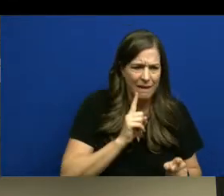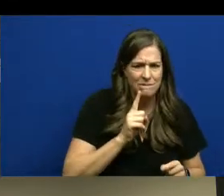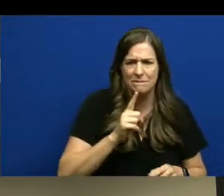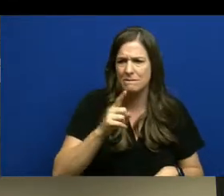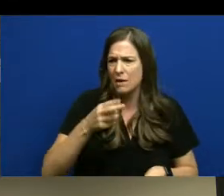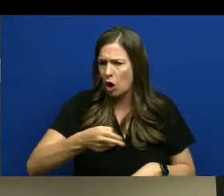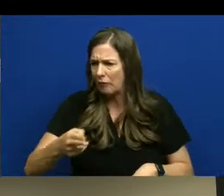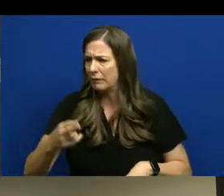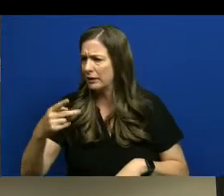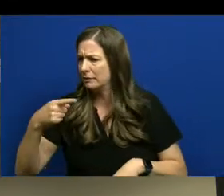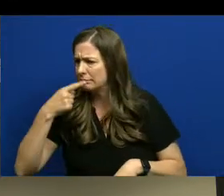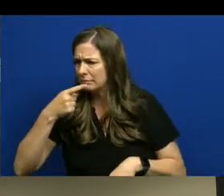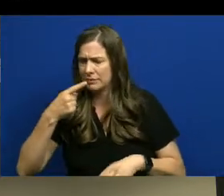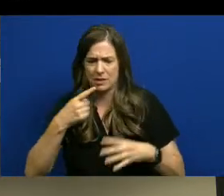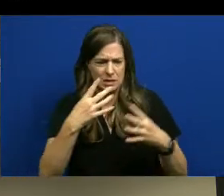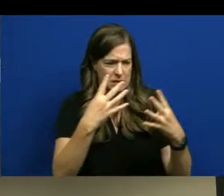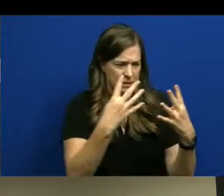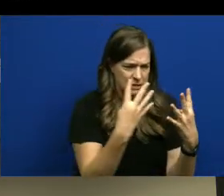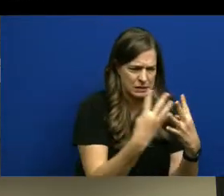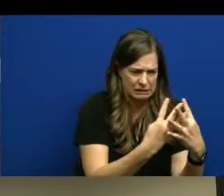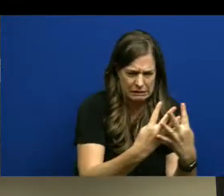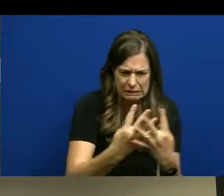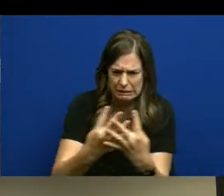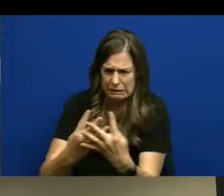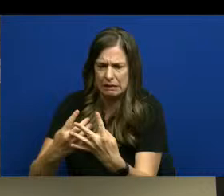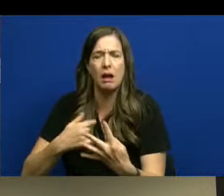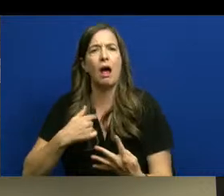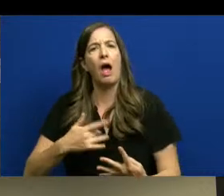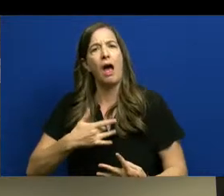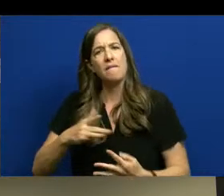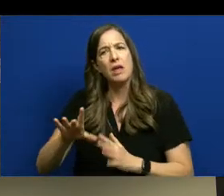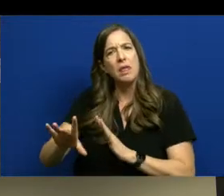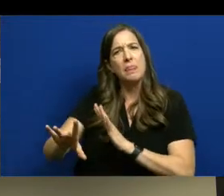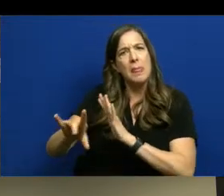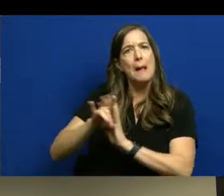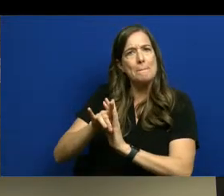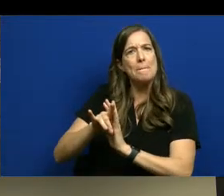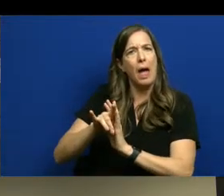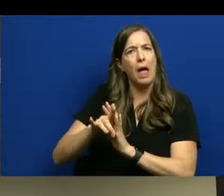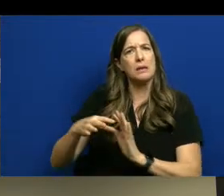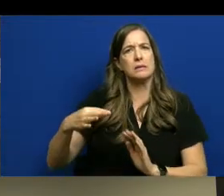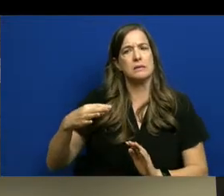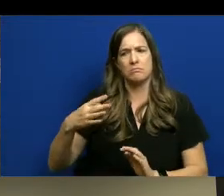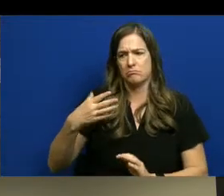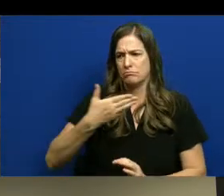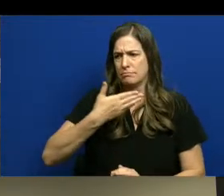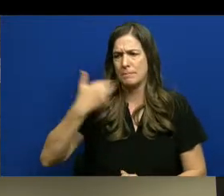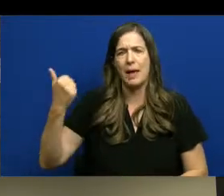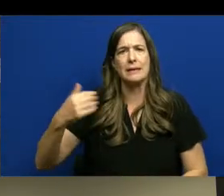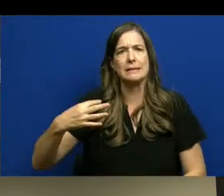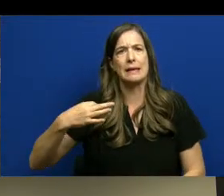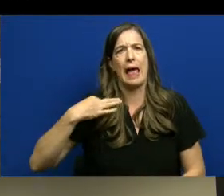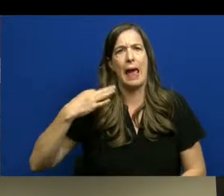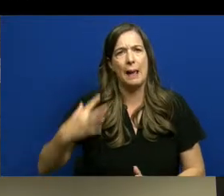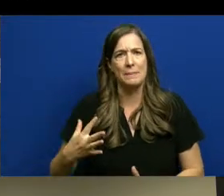it seems they chose the best 3, not the best deaf. And there was a deaf candidate in the top